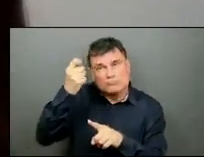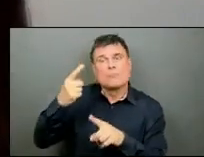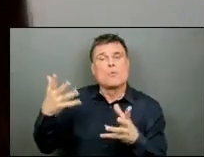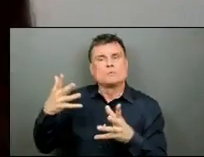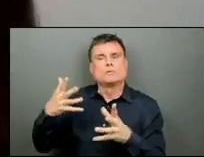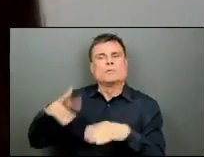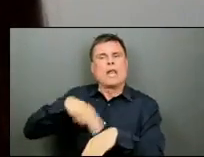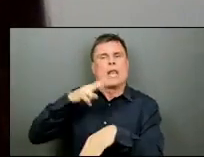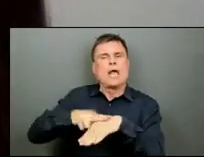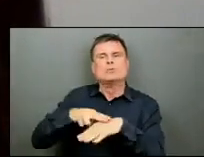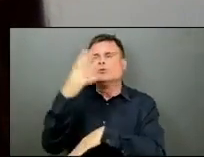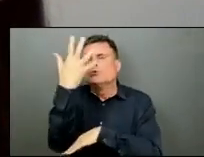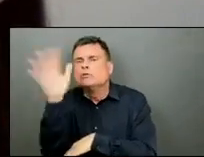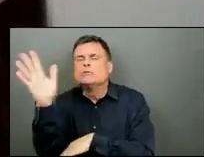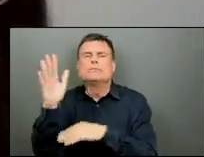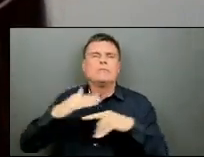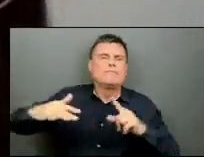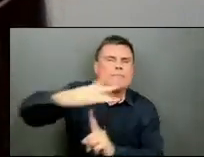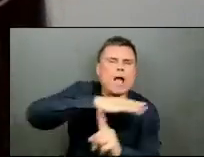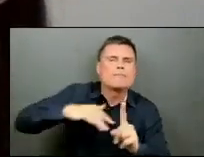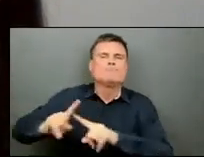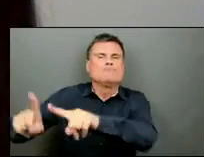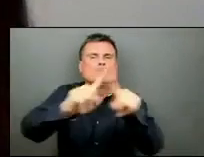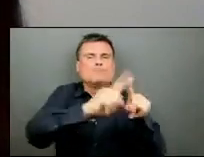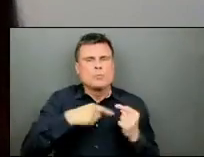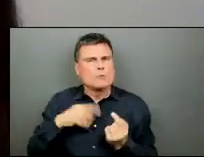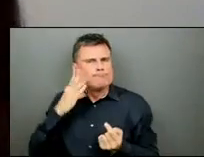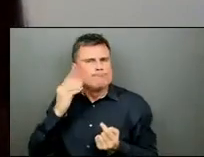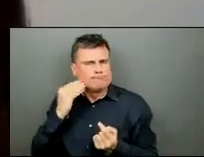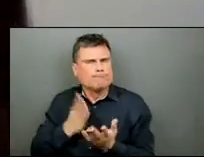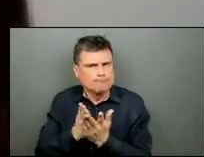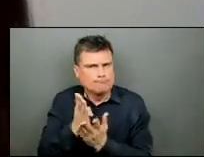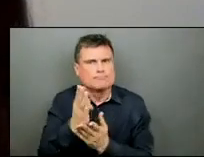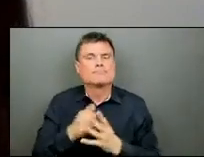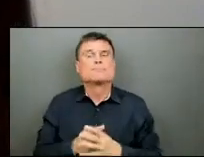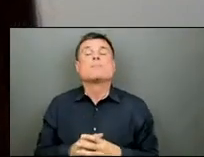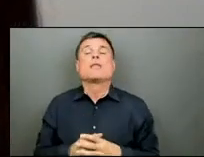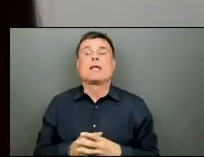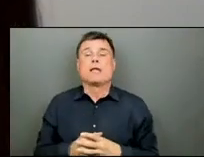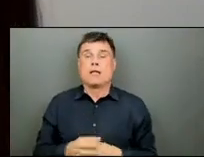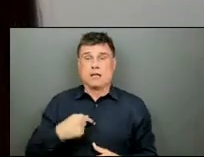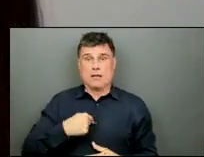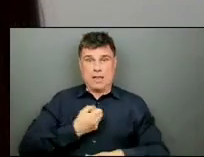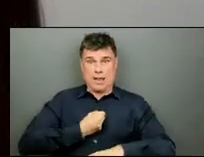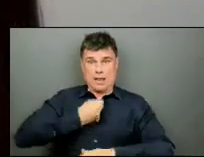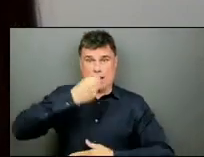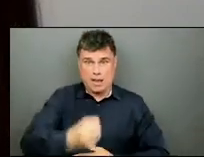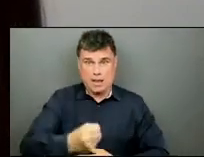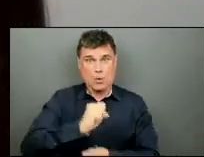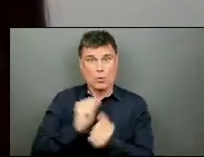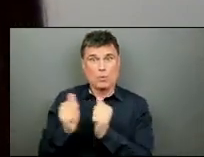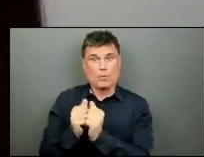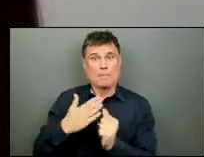resource sector. I was placed in recreation services where I assisted my supervisor on a variety of exciting permit policy